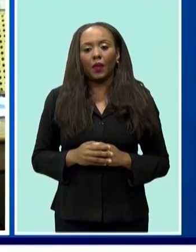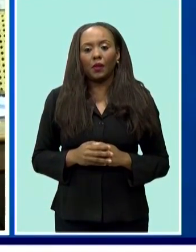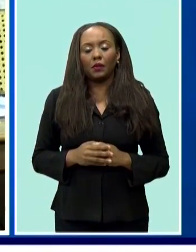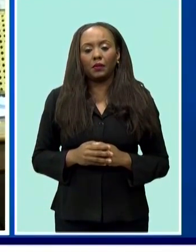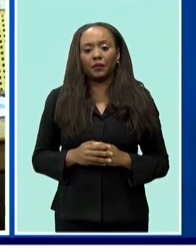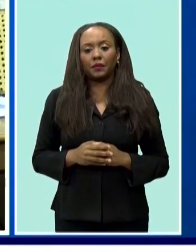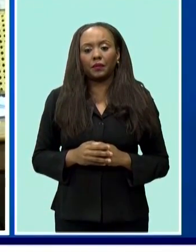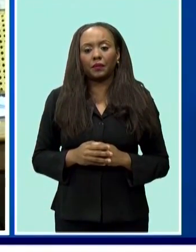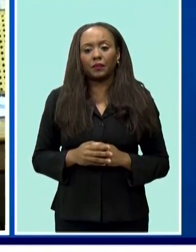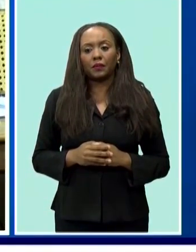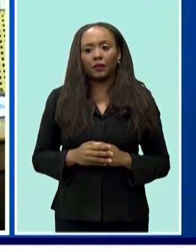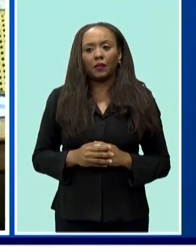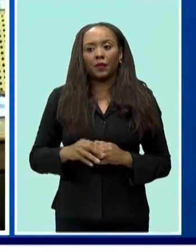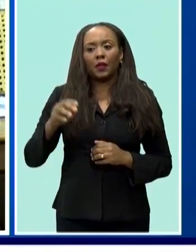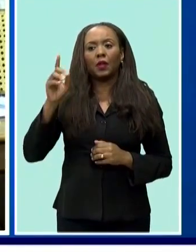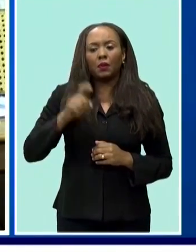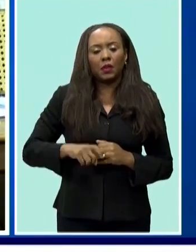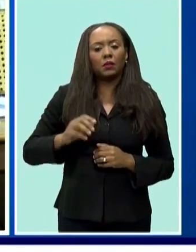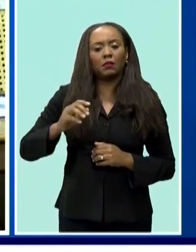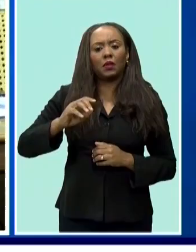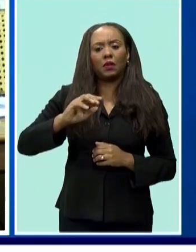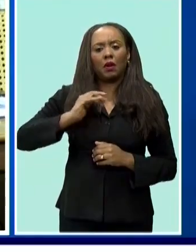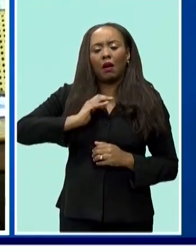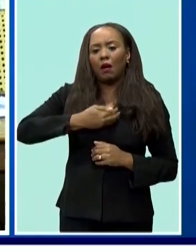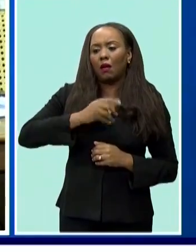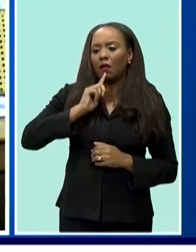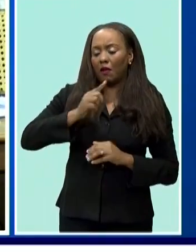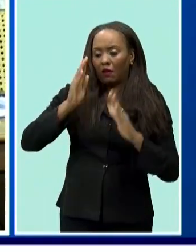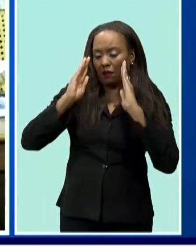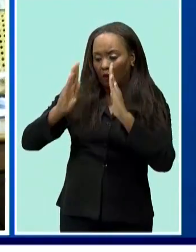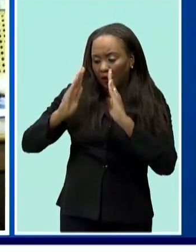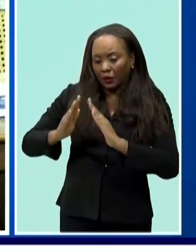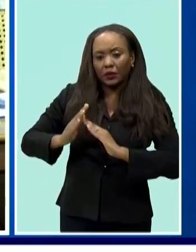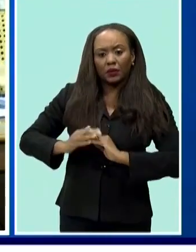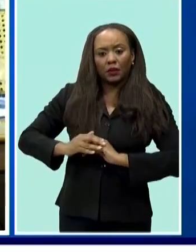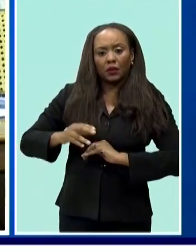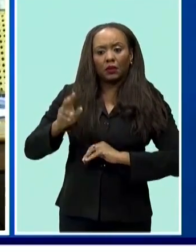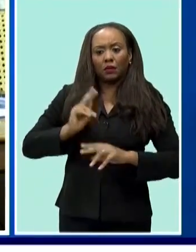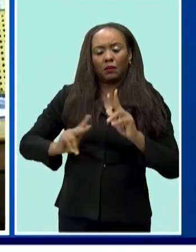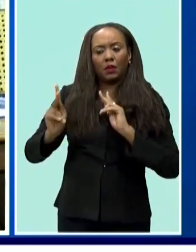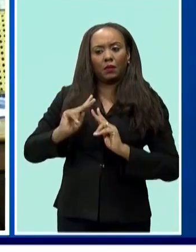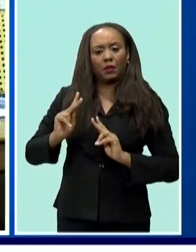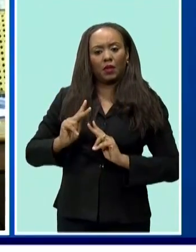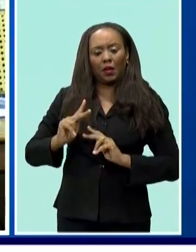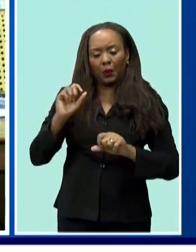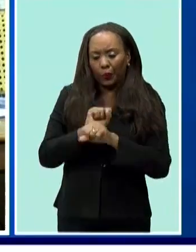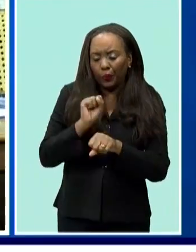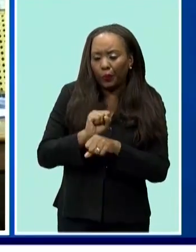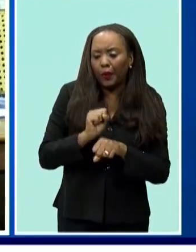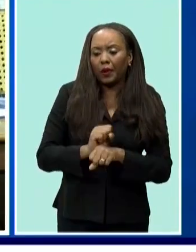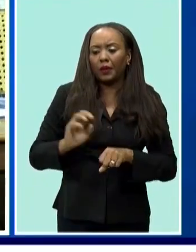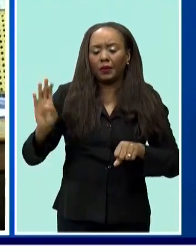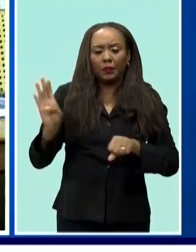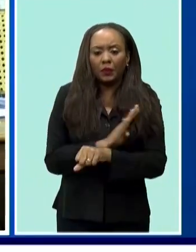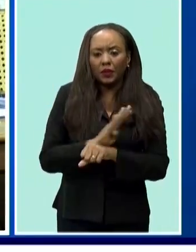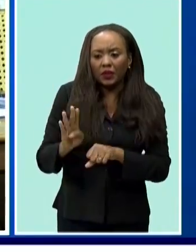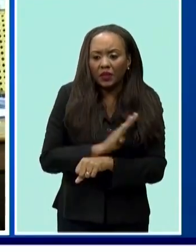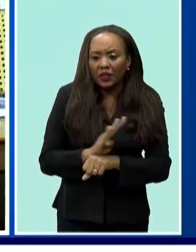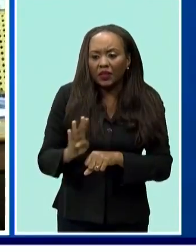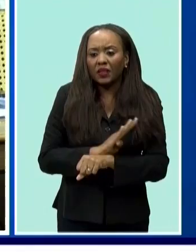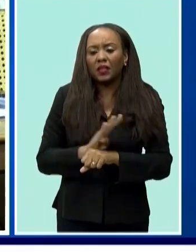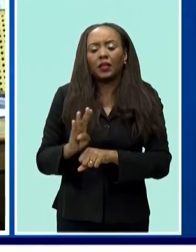be a principal concern of ours, that those who operate in our corporate space are not